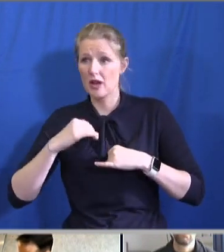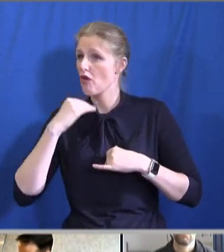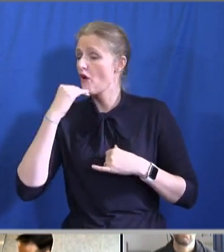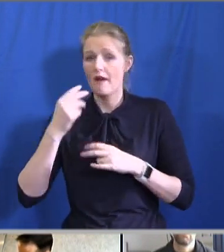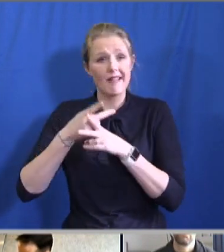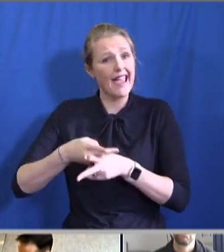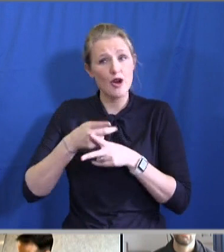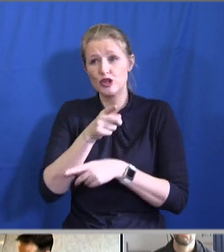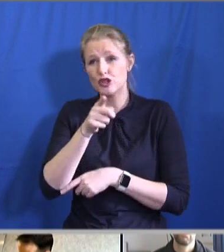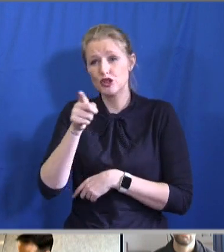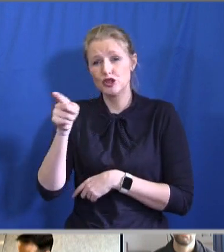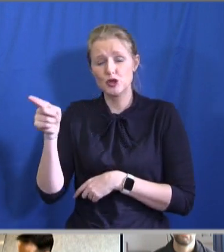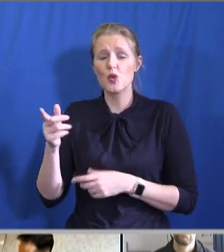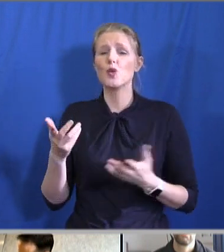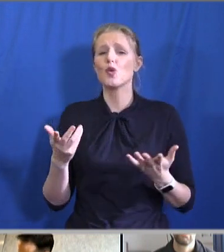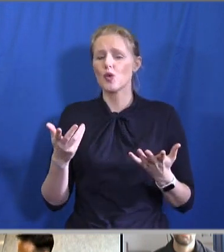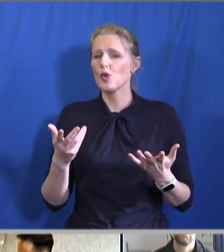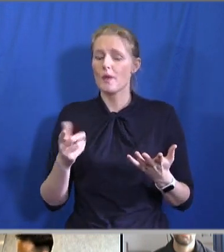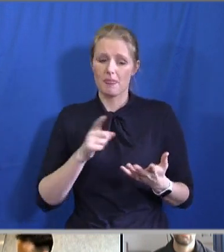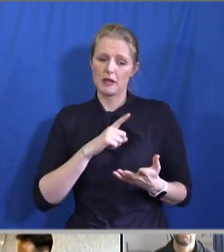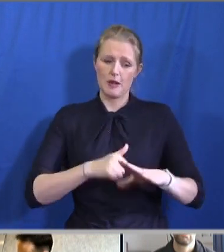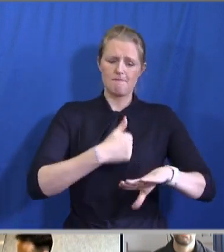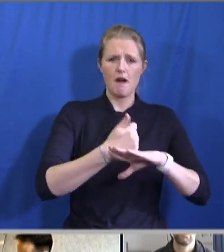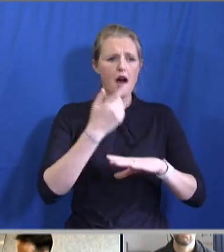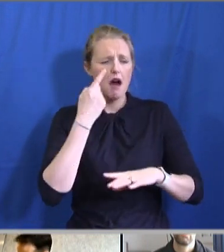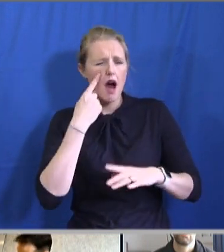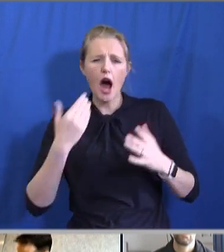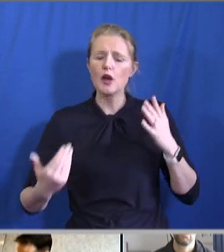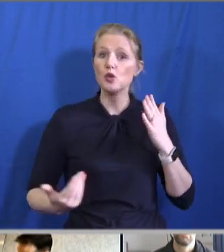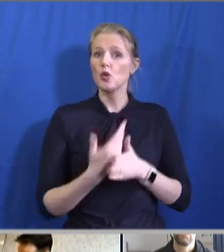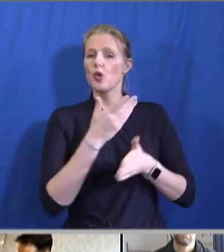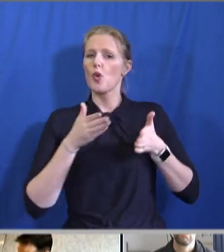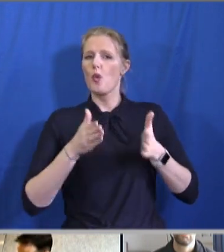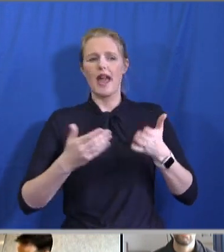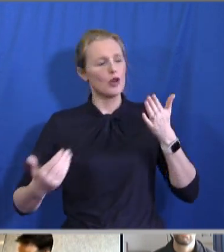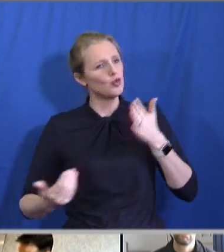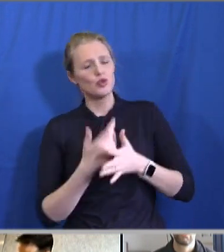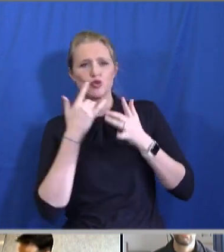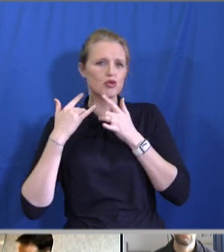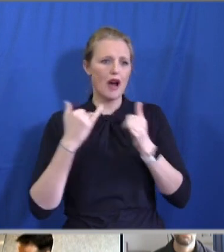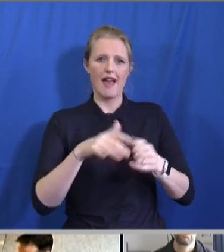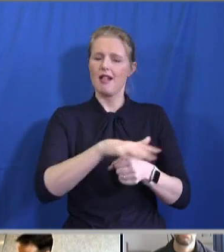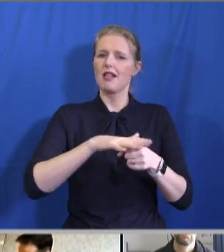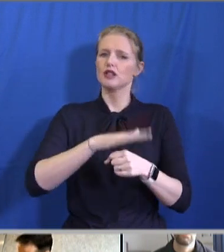we make sure that we're providing a system that suits the needs of the person rather than suits the needs of the system.